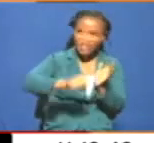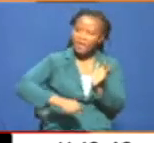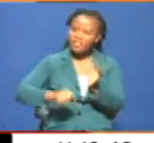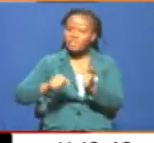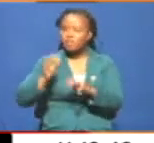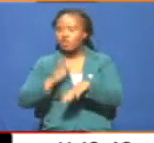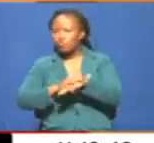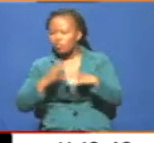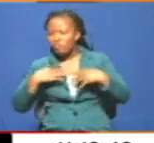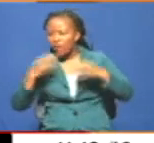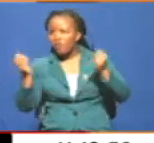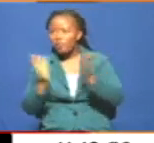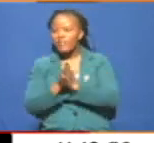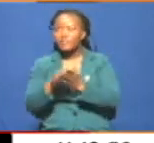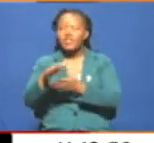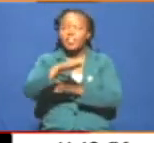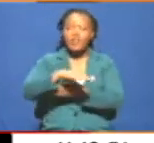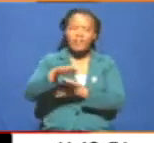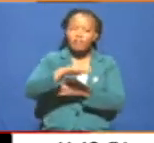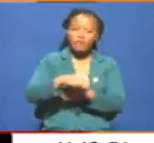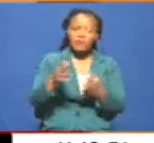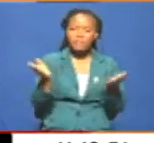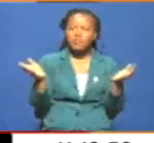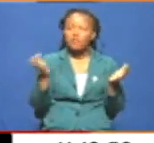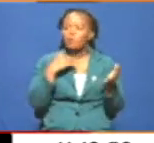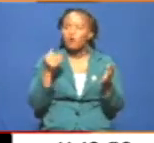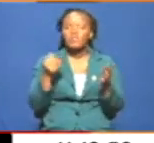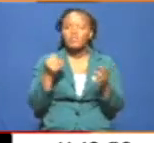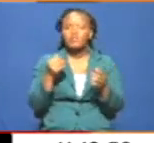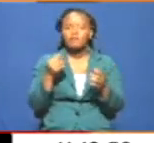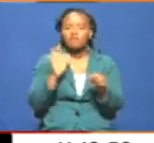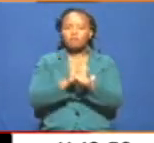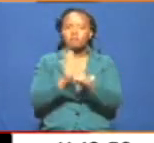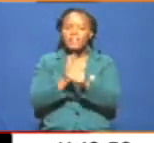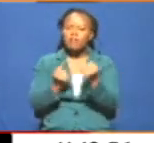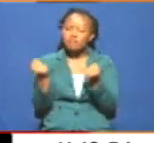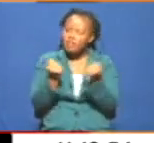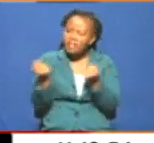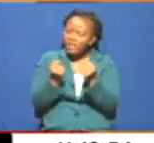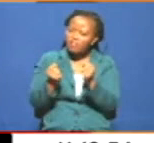the environment. We don't need hundreds of thousands of cars in traffic.